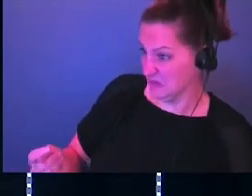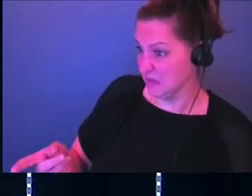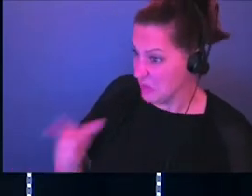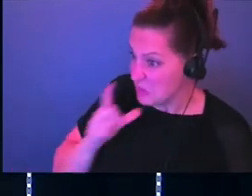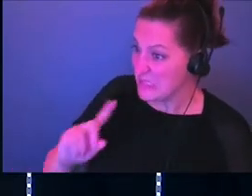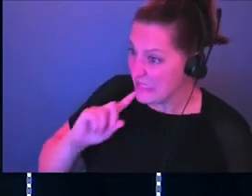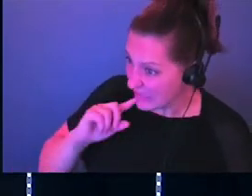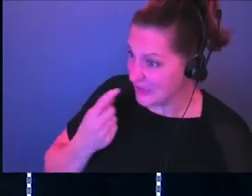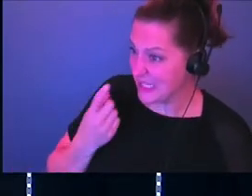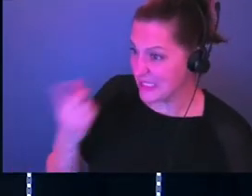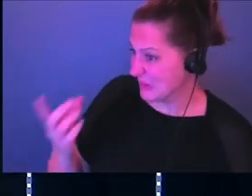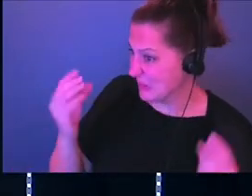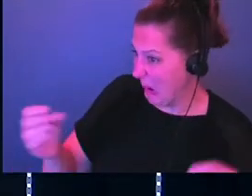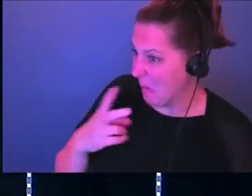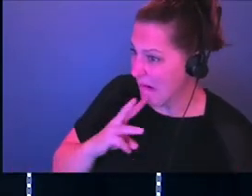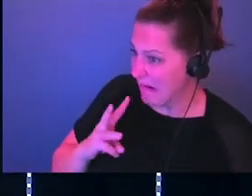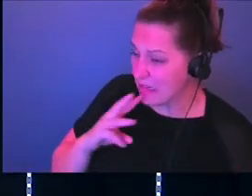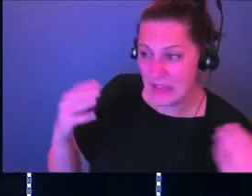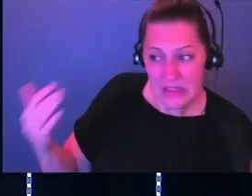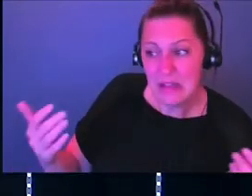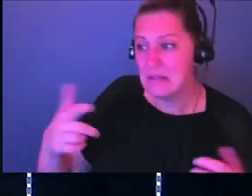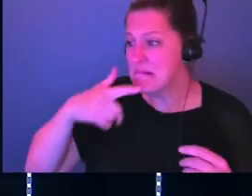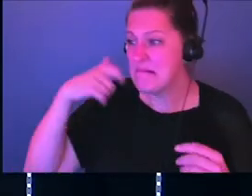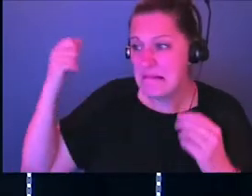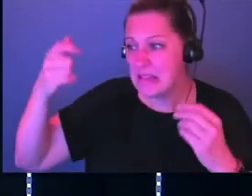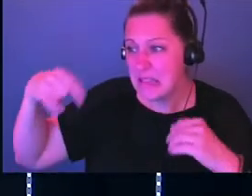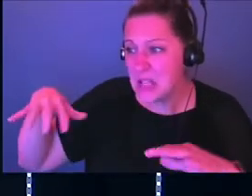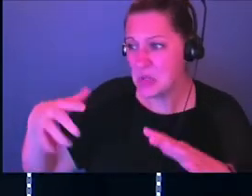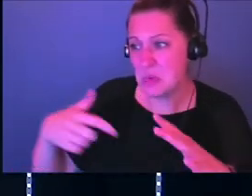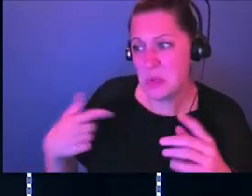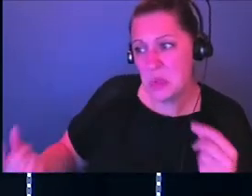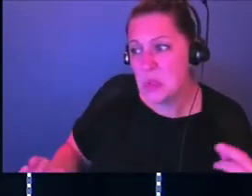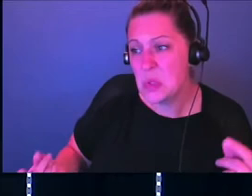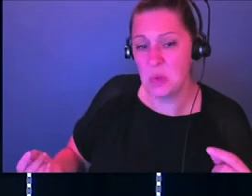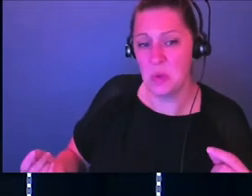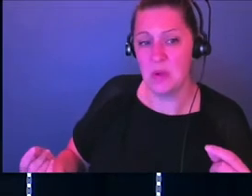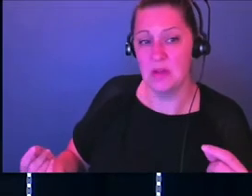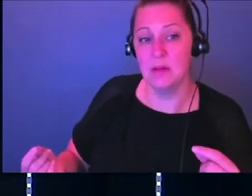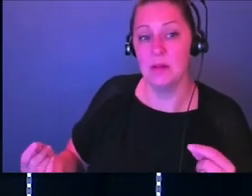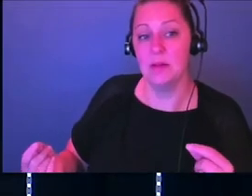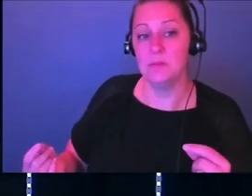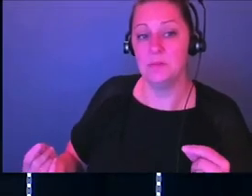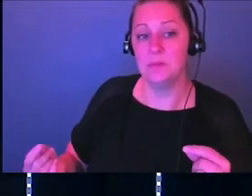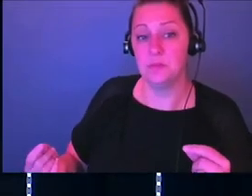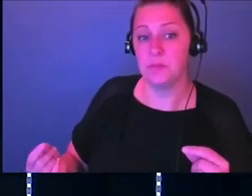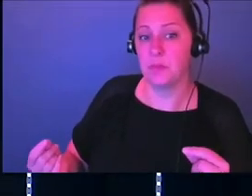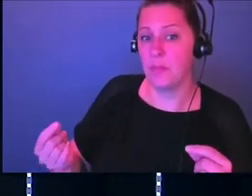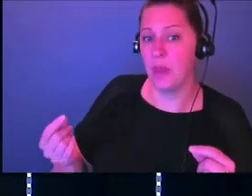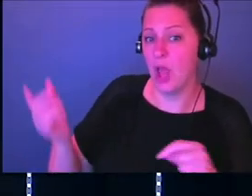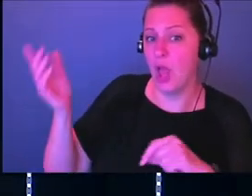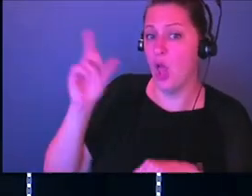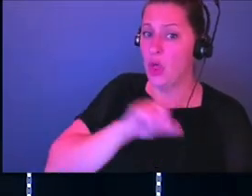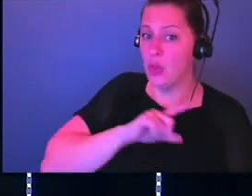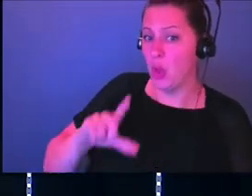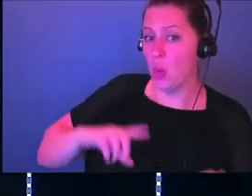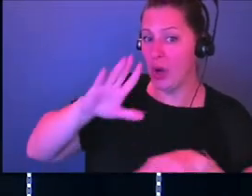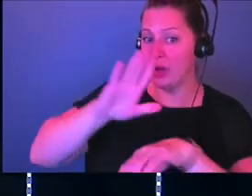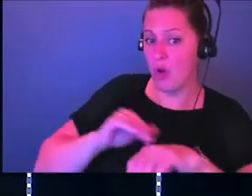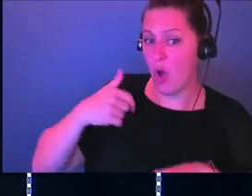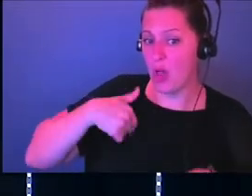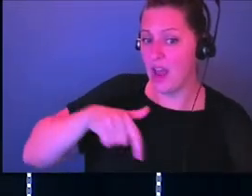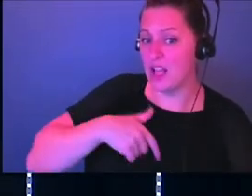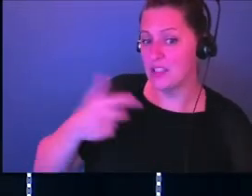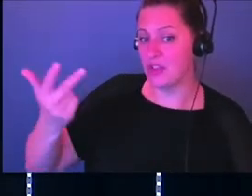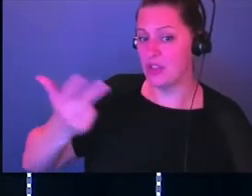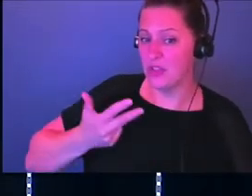We ran? What do you mean we don't have water? We're in the middle of the desert. Like, what are we going to do? And then as he goes on, he says, has the Lord called us three kings together only